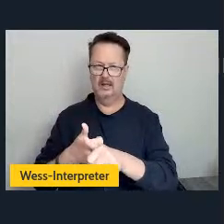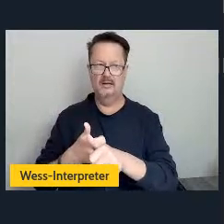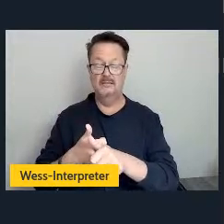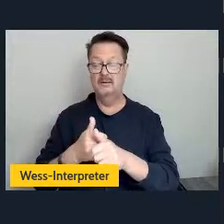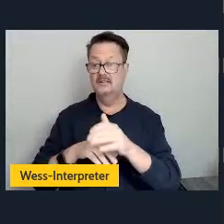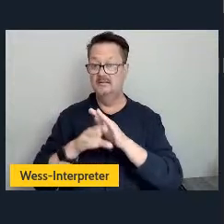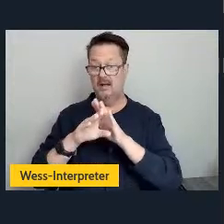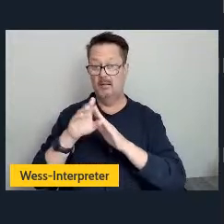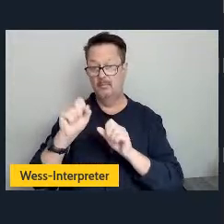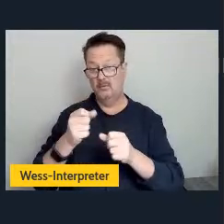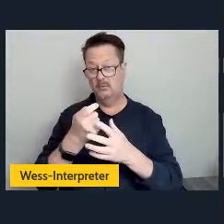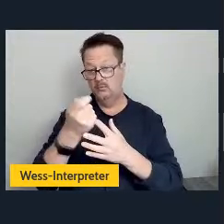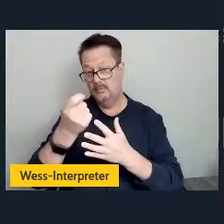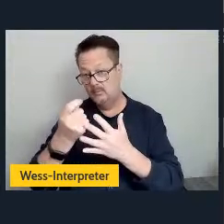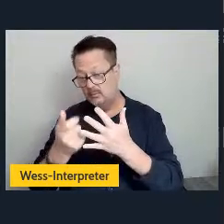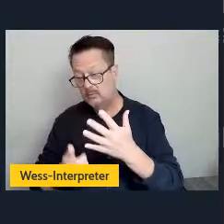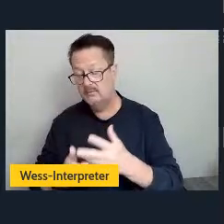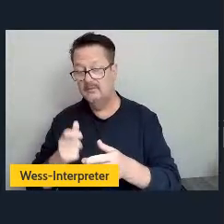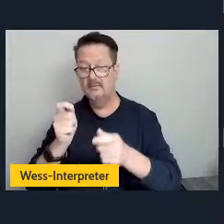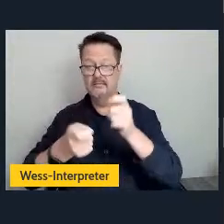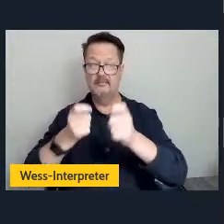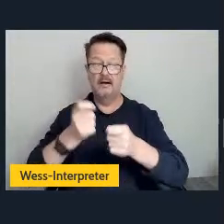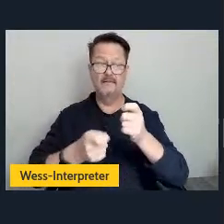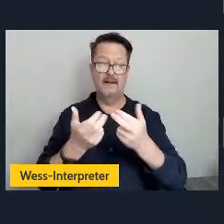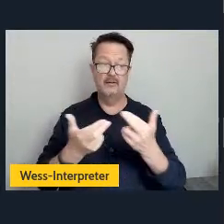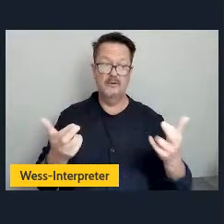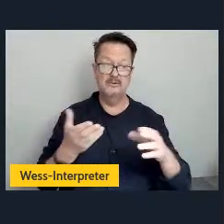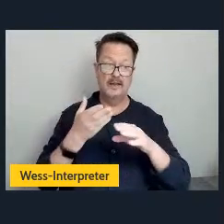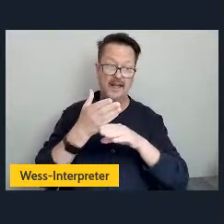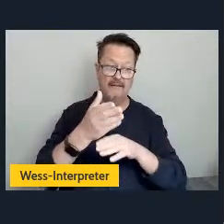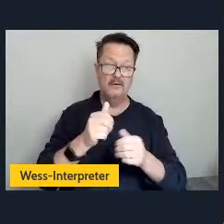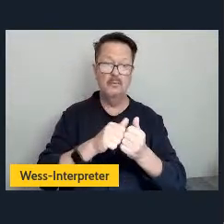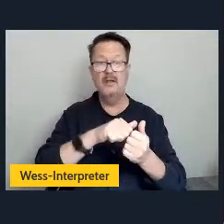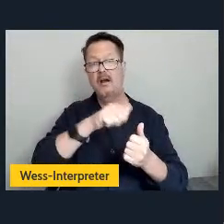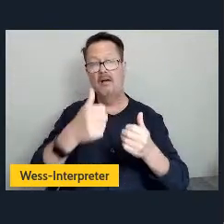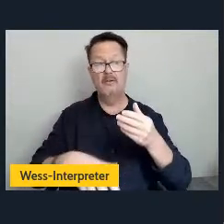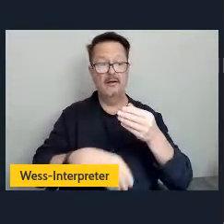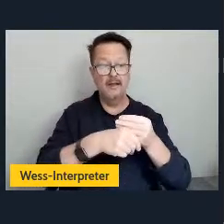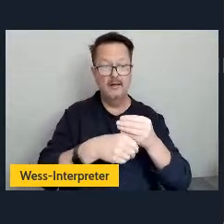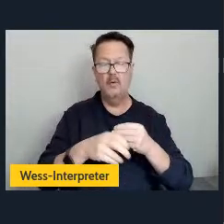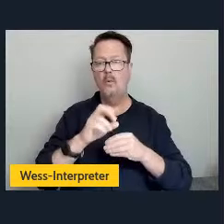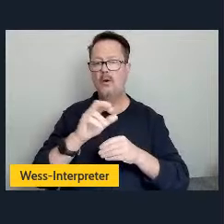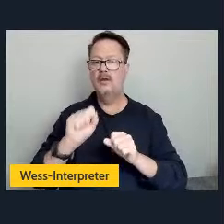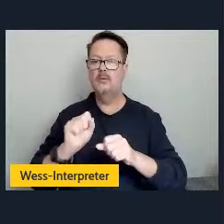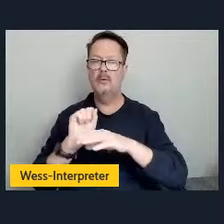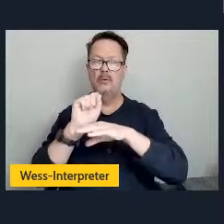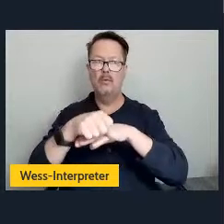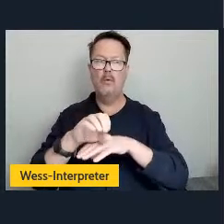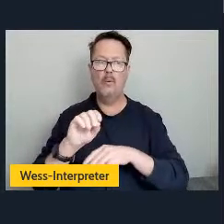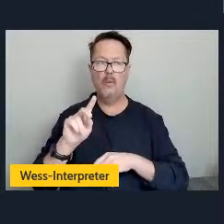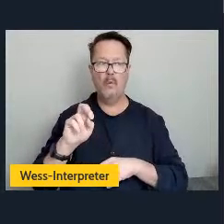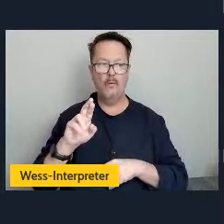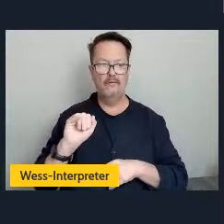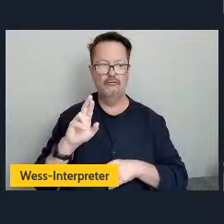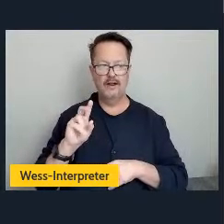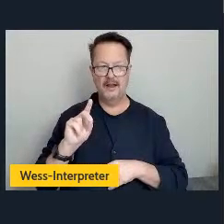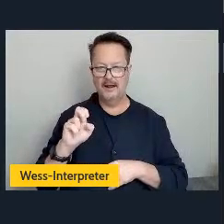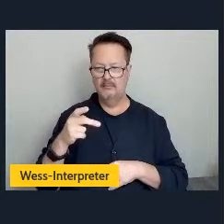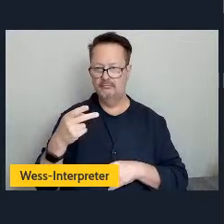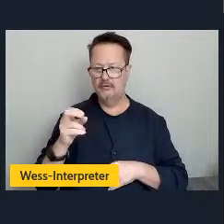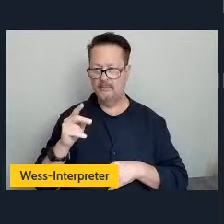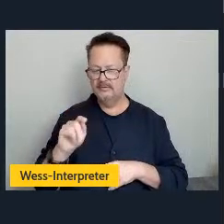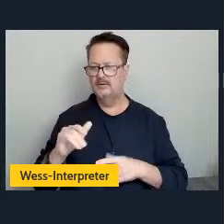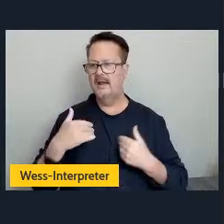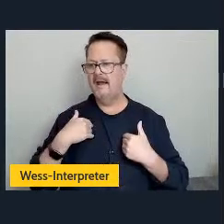the aspects, modify resources after the fact with other aspects, or property overrides. You have other tools